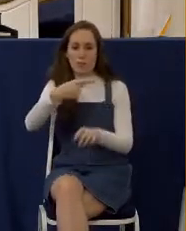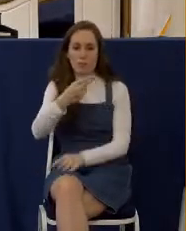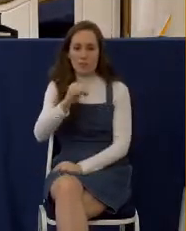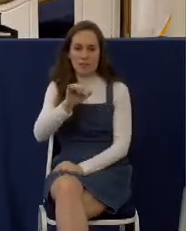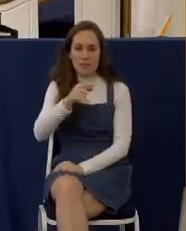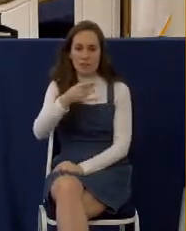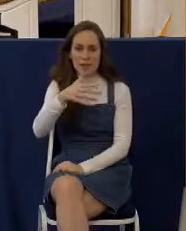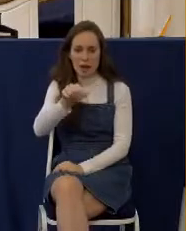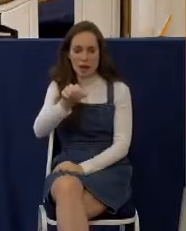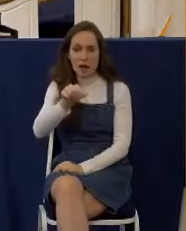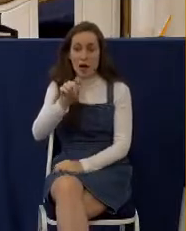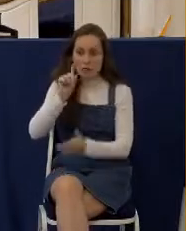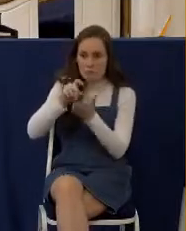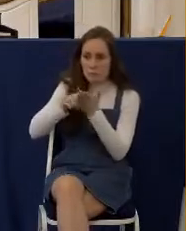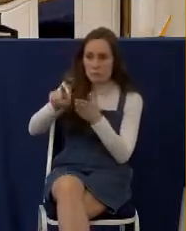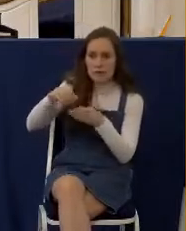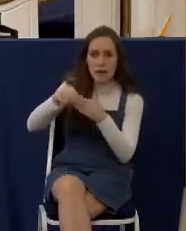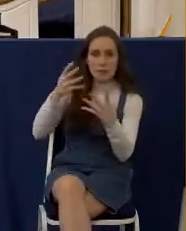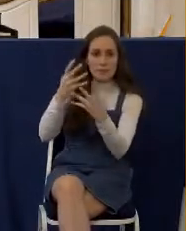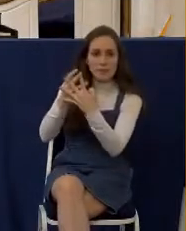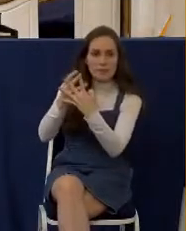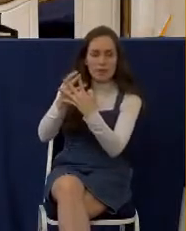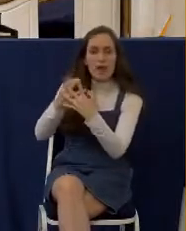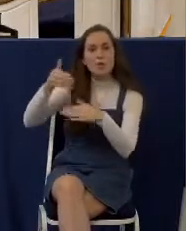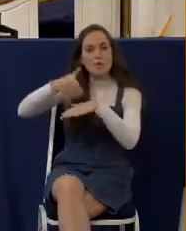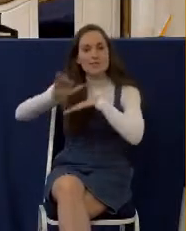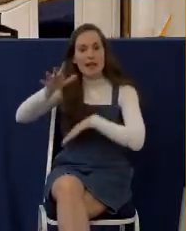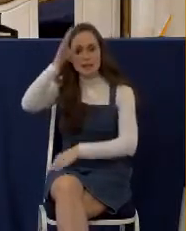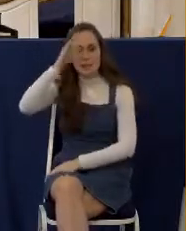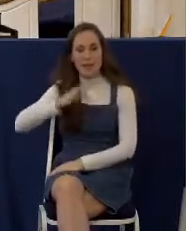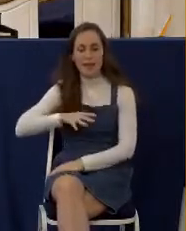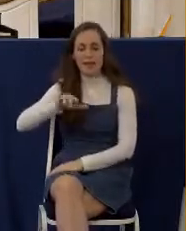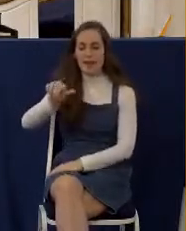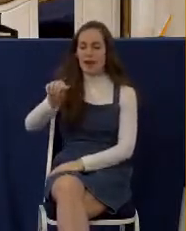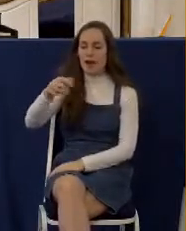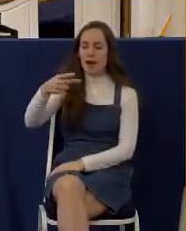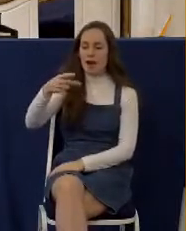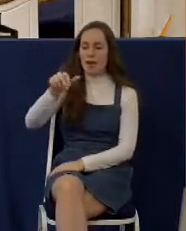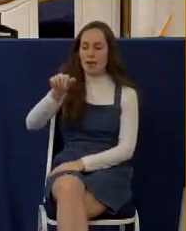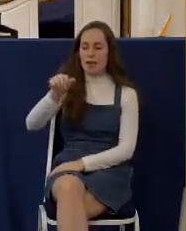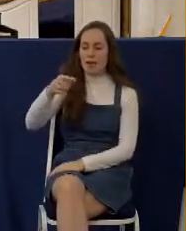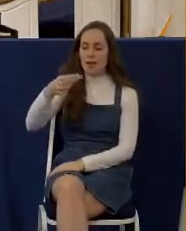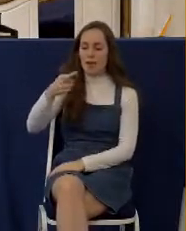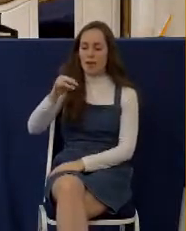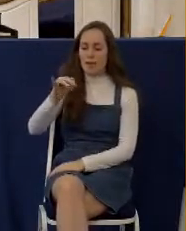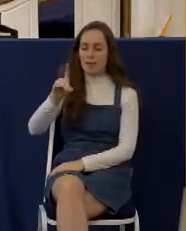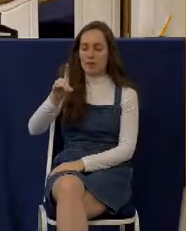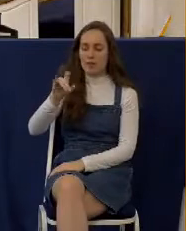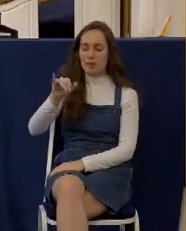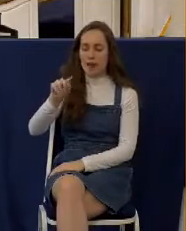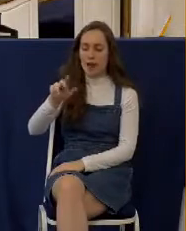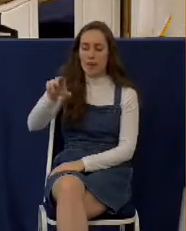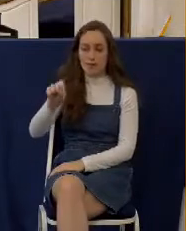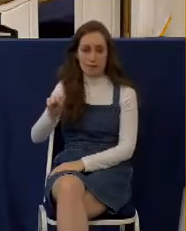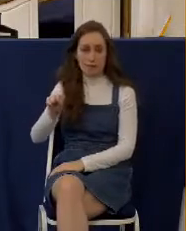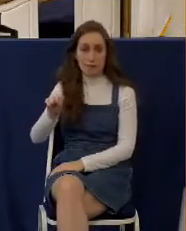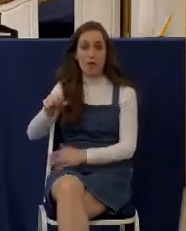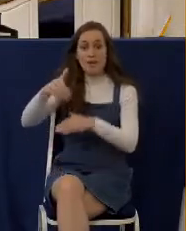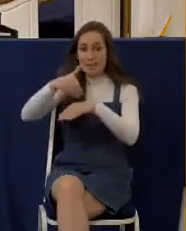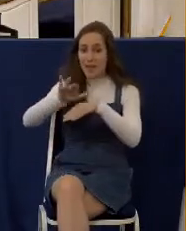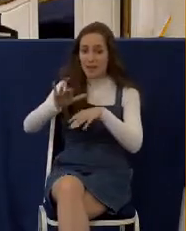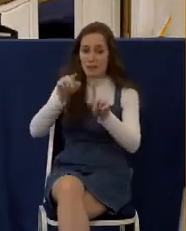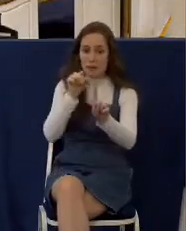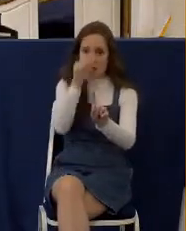Roman prison. And so they sent up Epaphroditus to Paul in that Roman prison. And with Epaphroditus, they sent this huge gift to